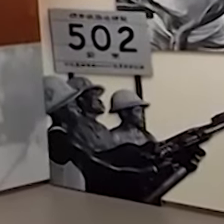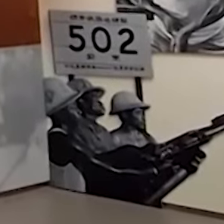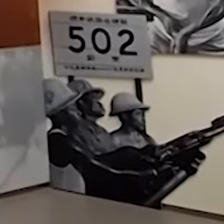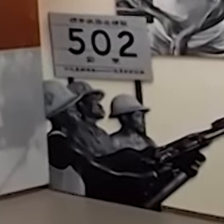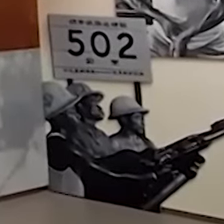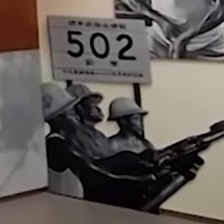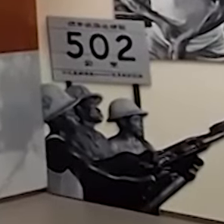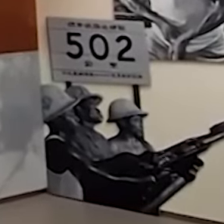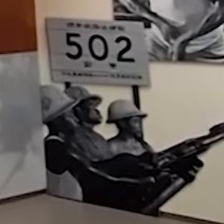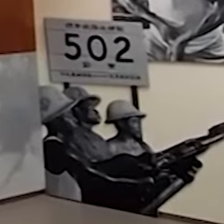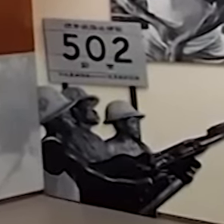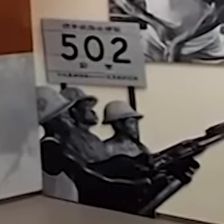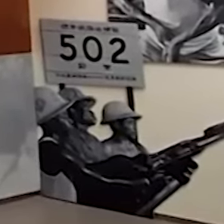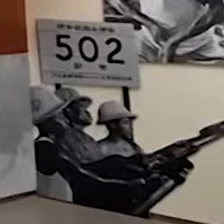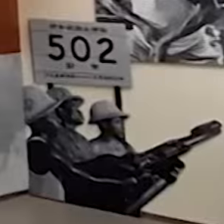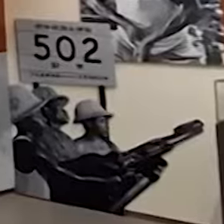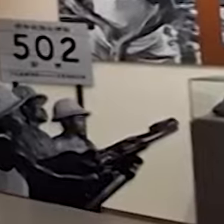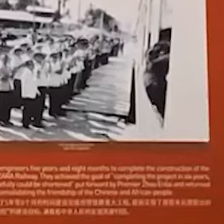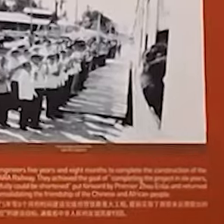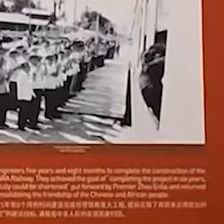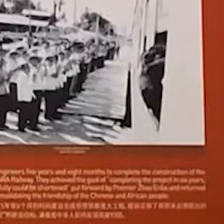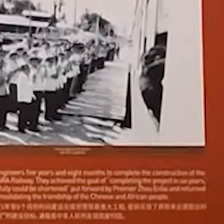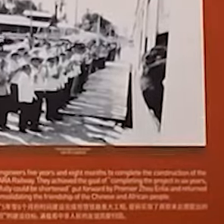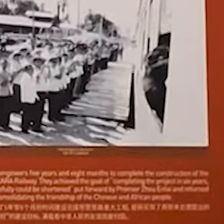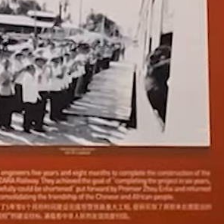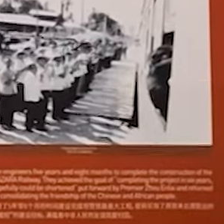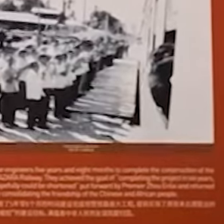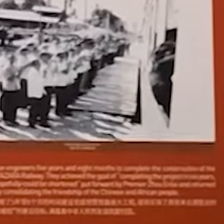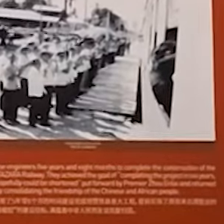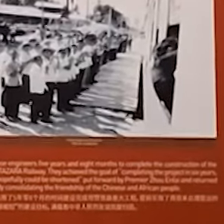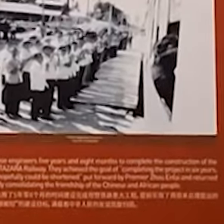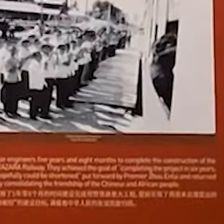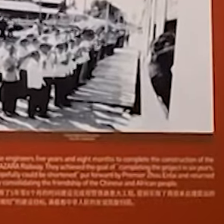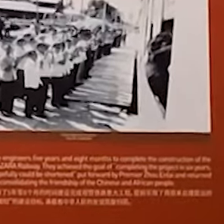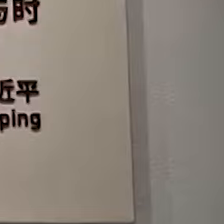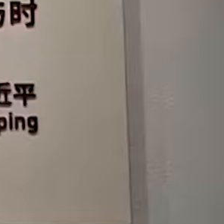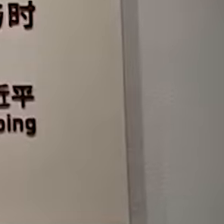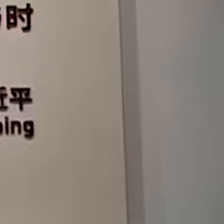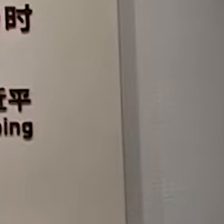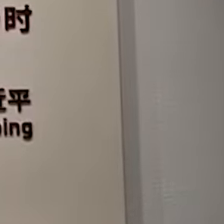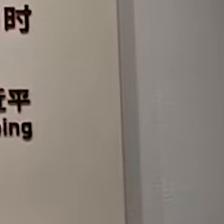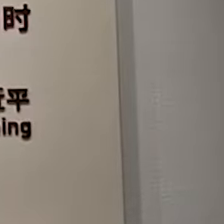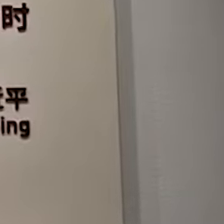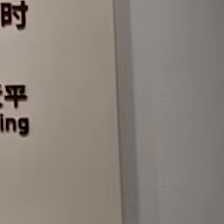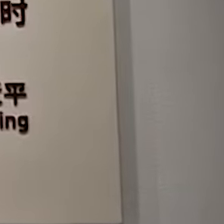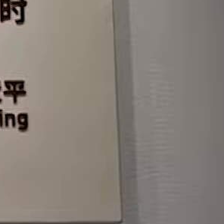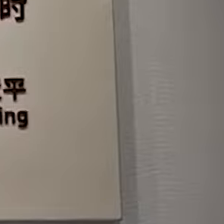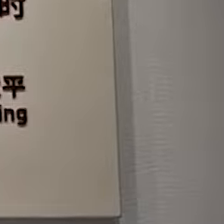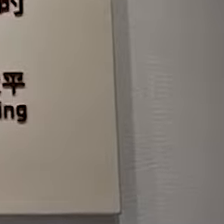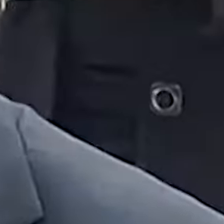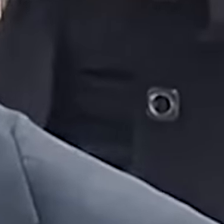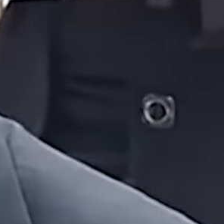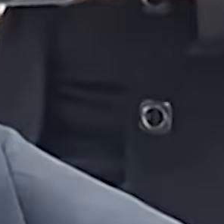China in helping Zambia, and has expressed gratitude to the Chinese government for the memorial park, which he said is important for